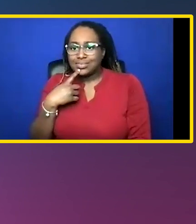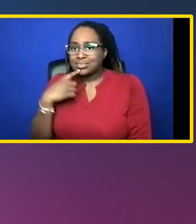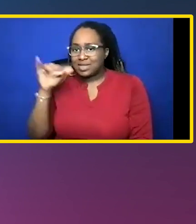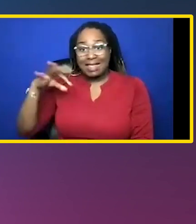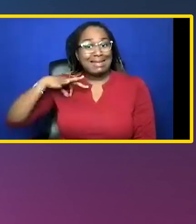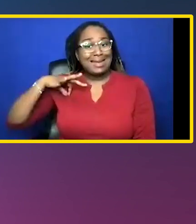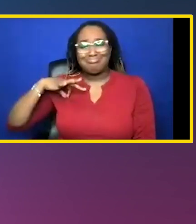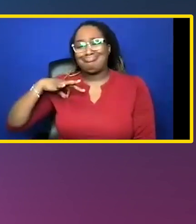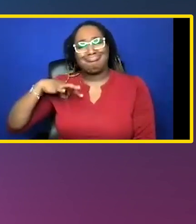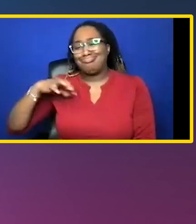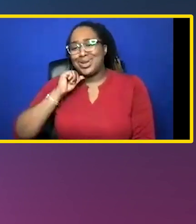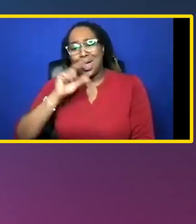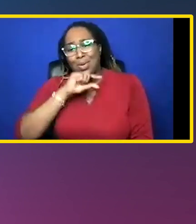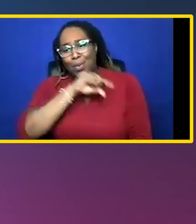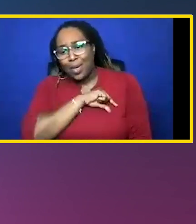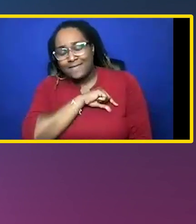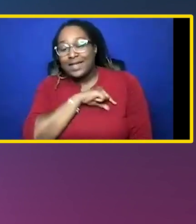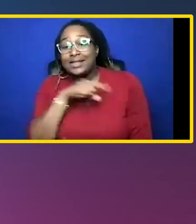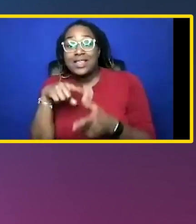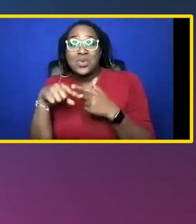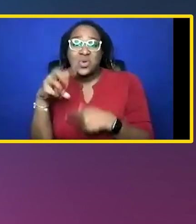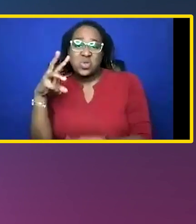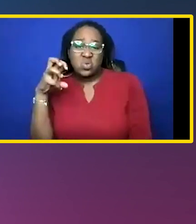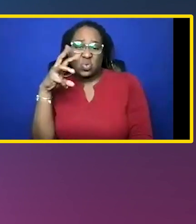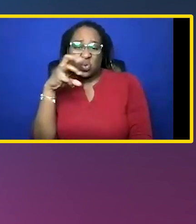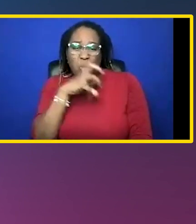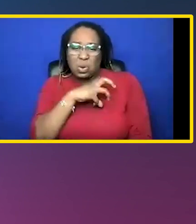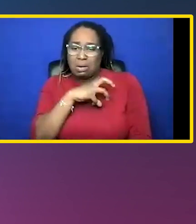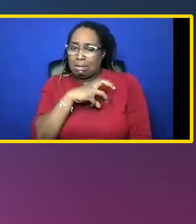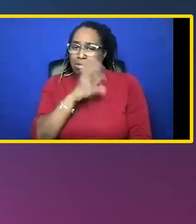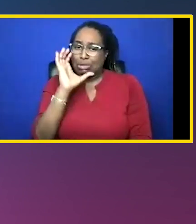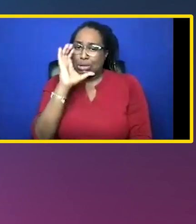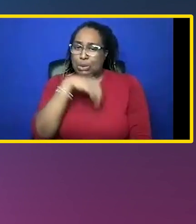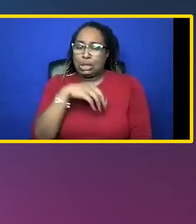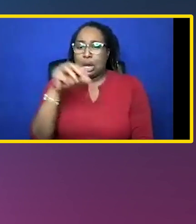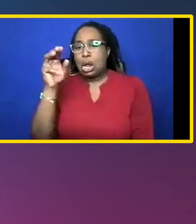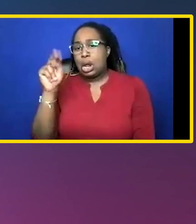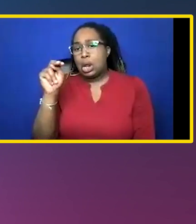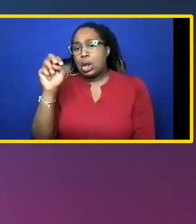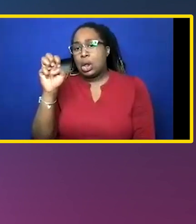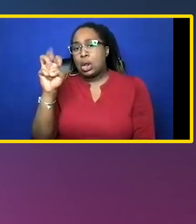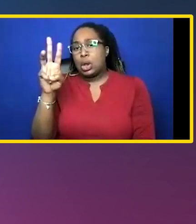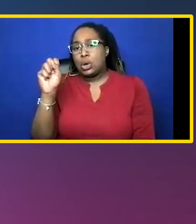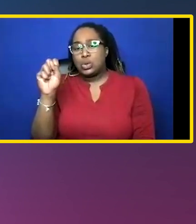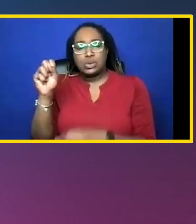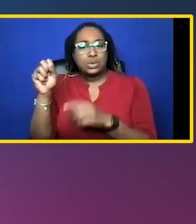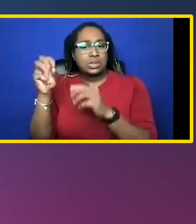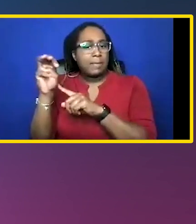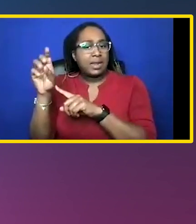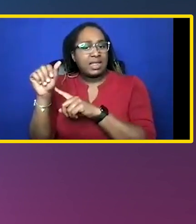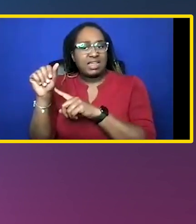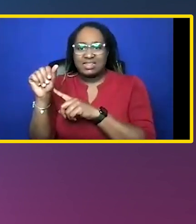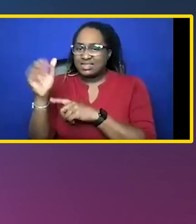is unqualified. So then when this weird, strange news media or person from the outside comes in, it seems like they're